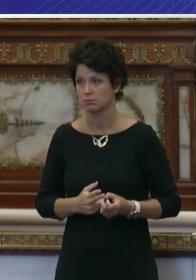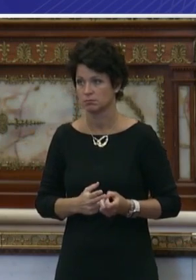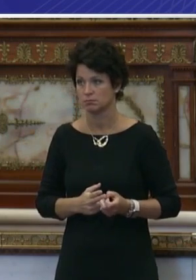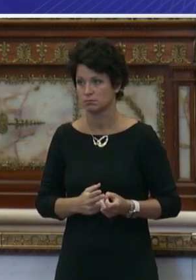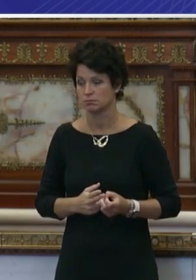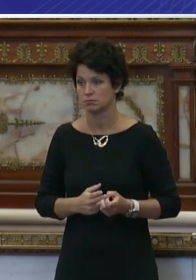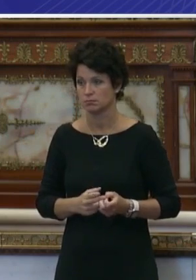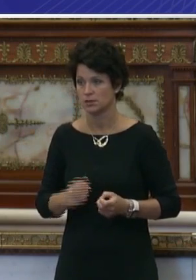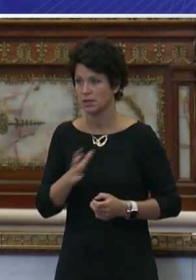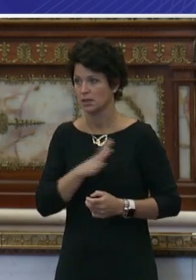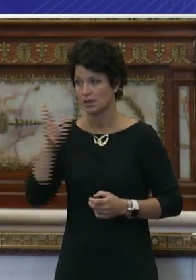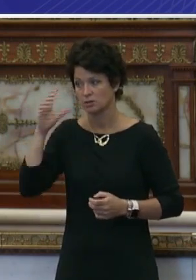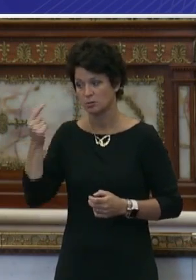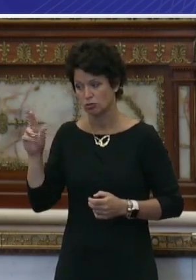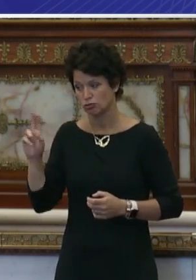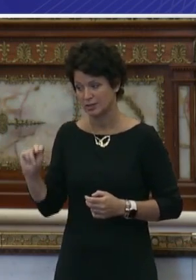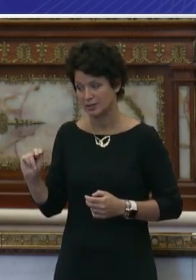Councilman Green?